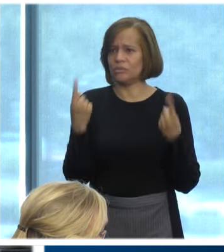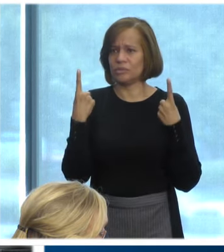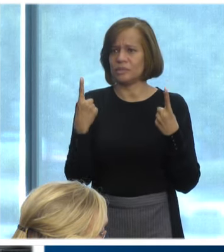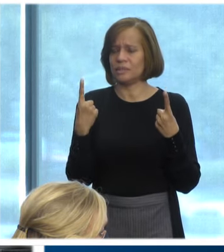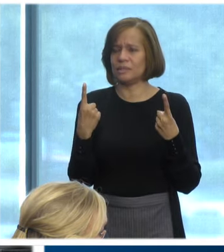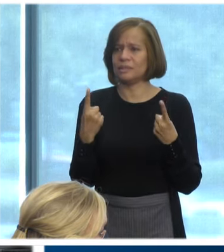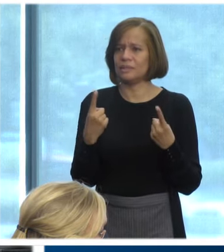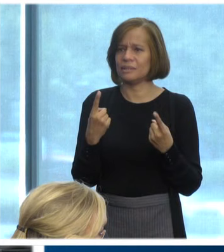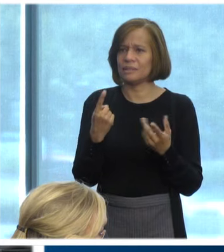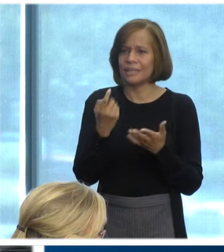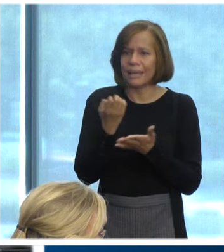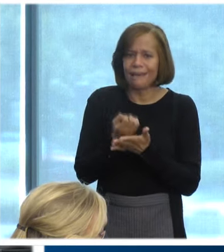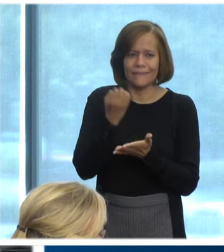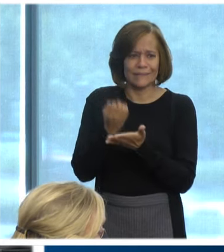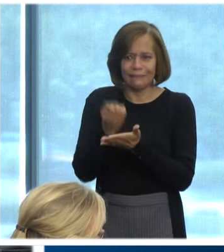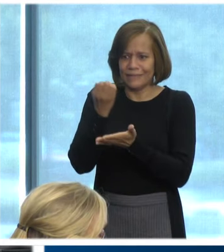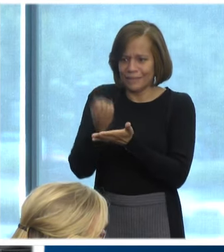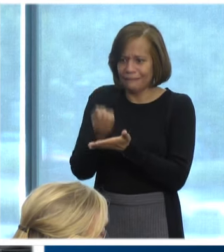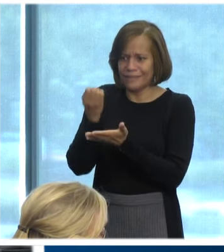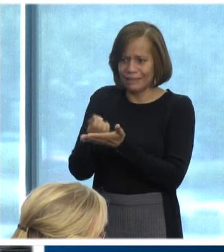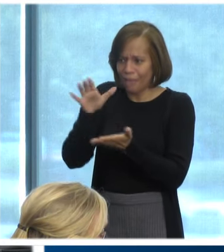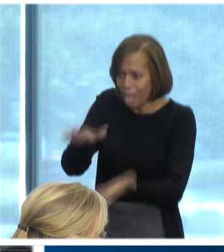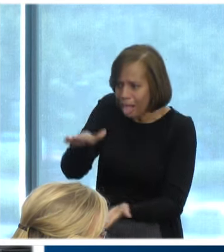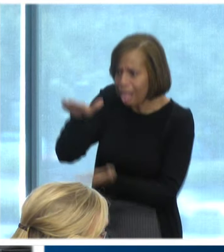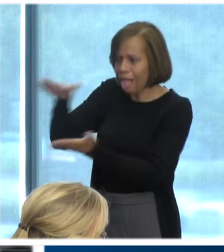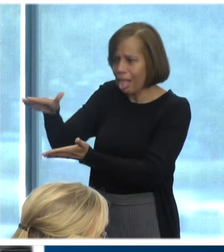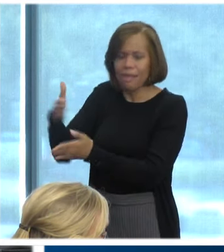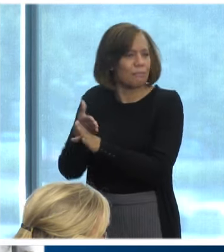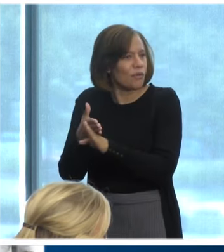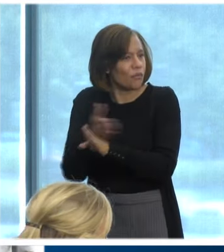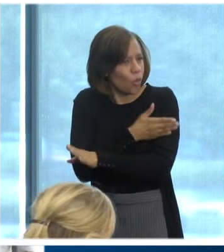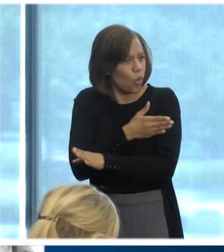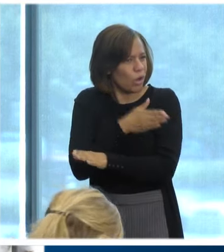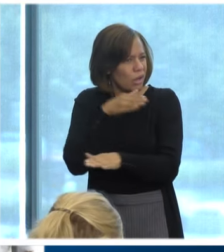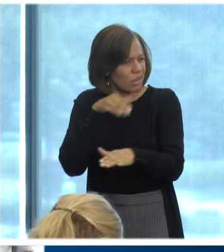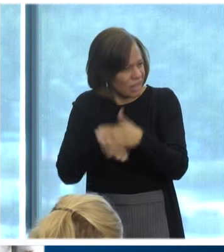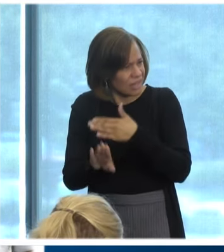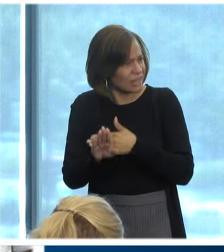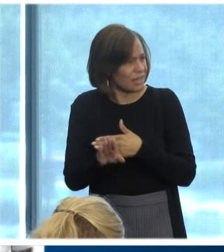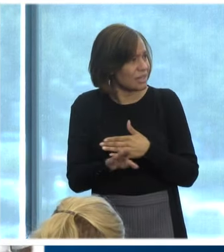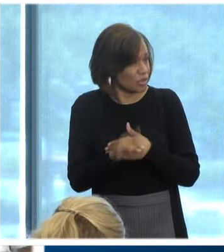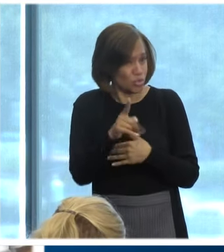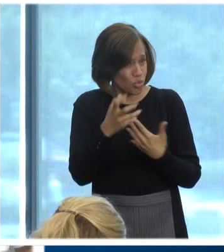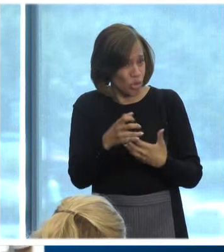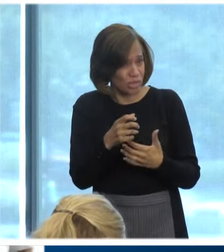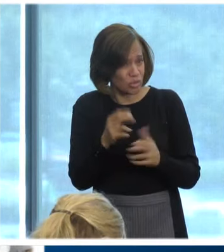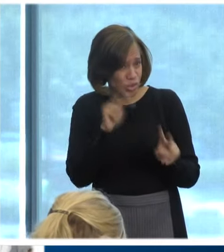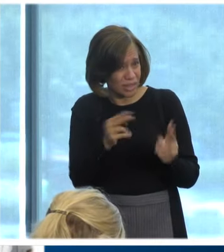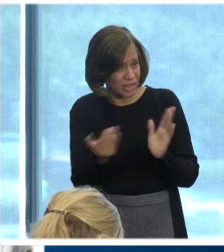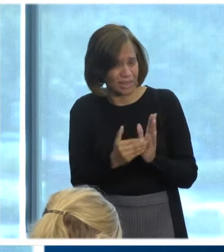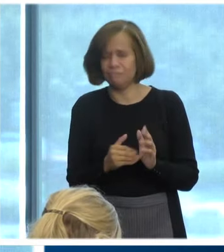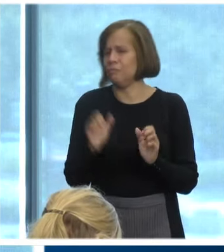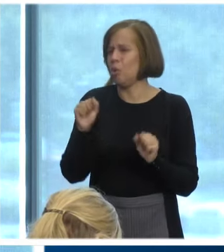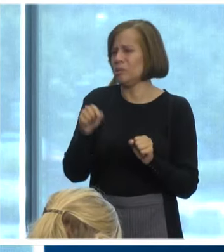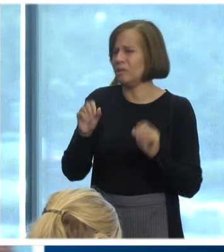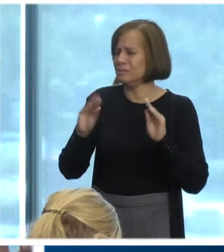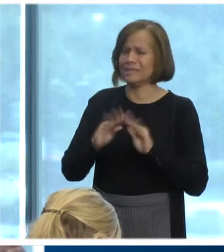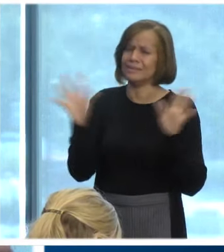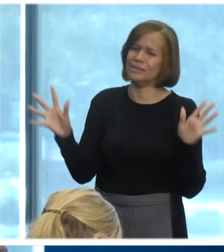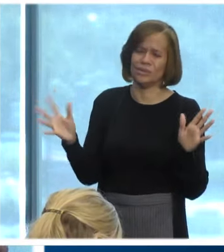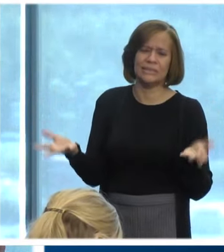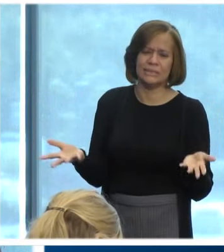that officers get before walking into the room. Is that something that you want to reassess as well? Absolutely. Absolutely. I think clearly what this